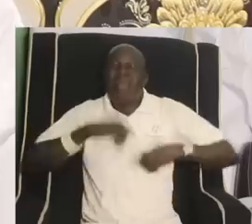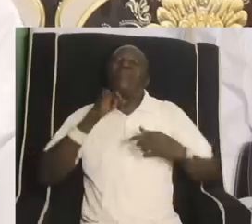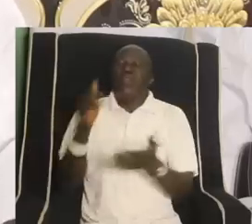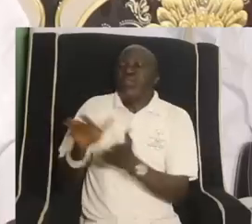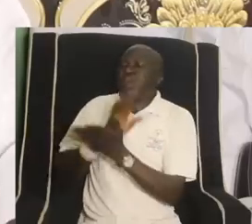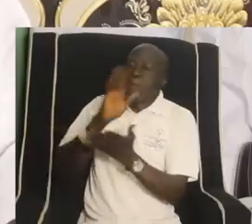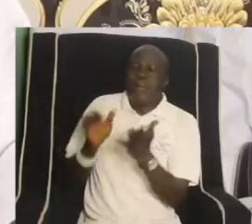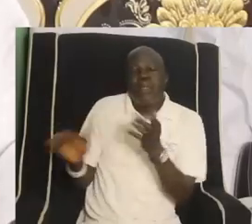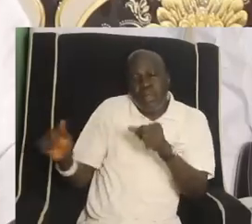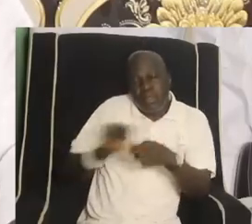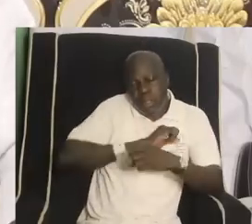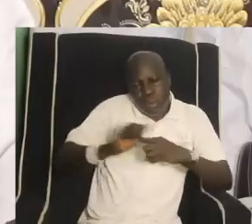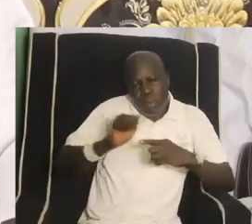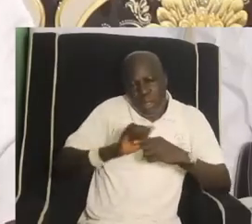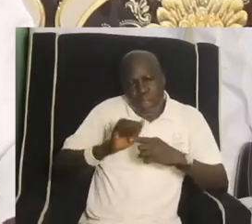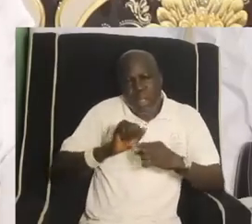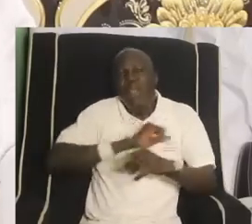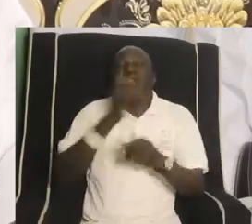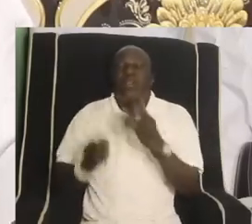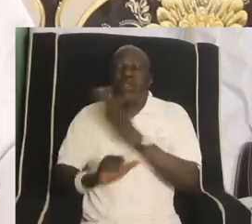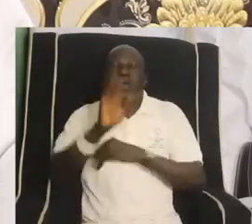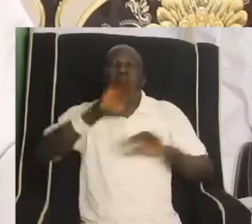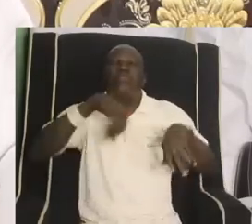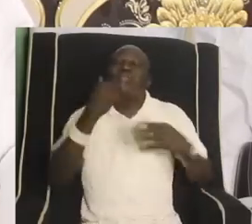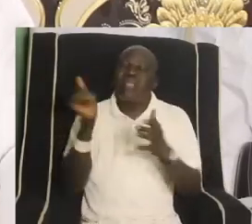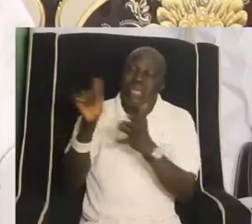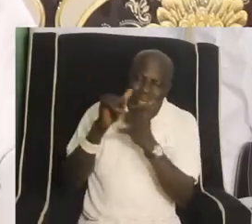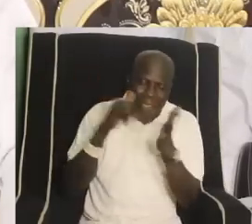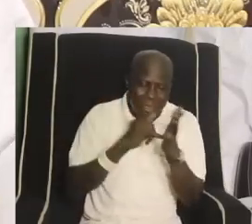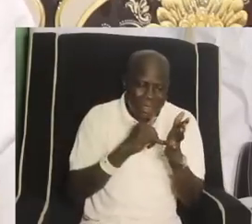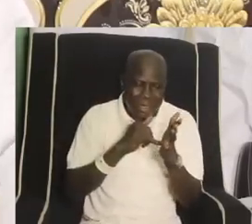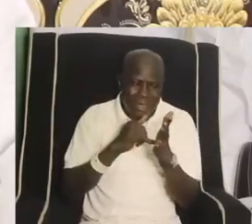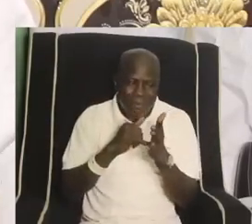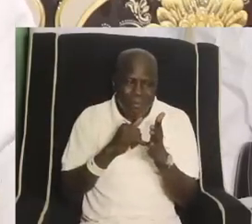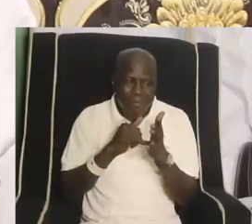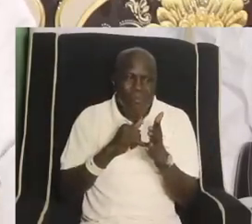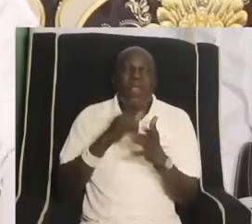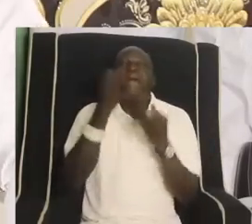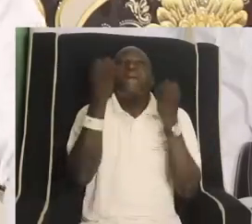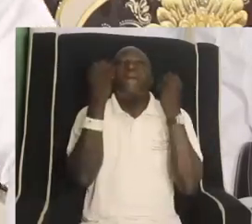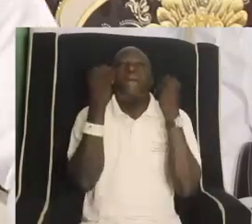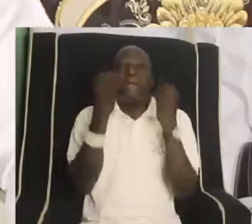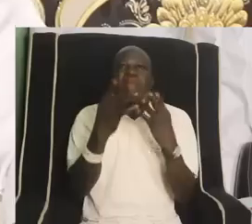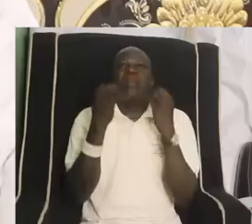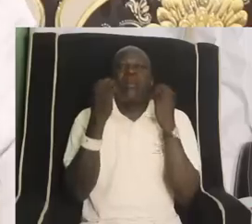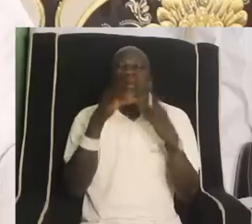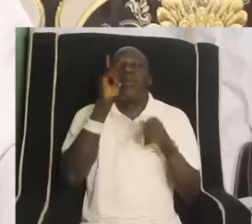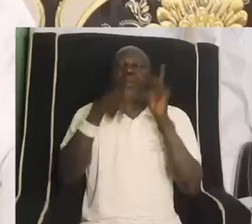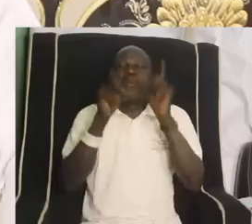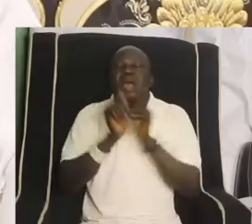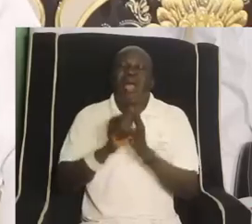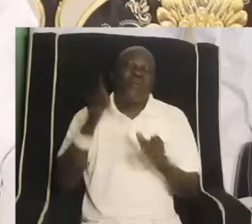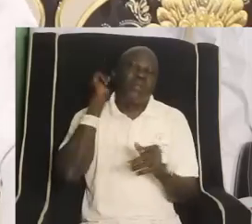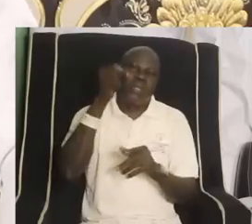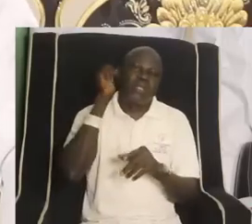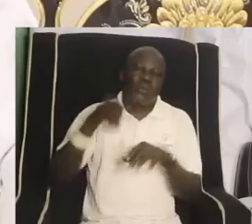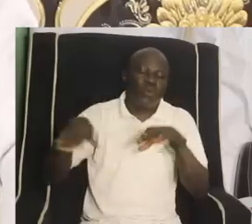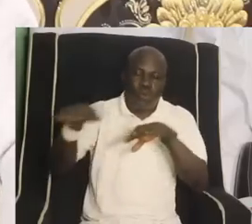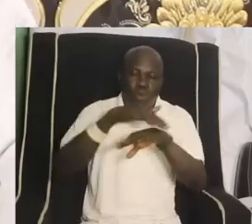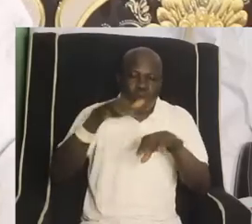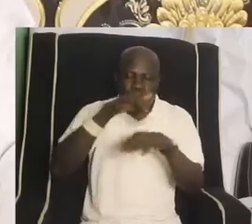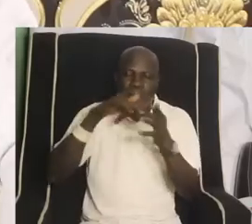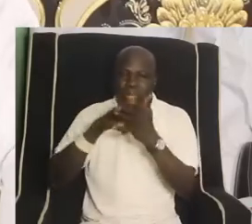what? This special prayer is not common. It's not our daily. And when yet in near, glory or you. People have testimony of